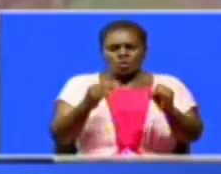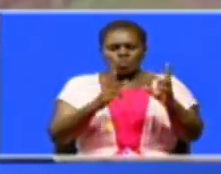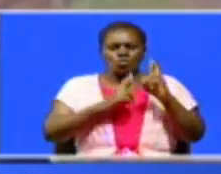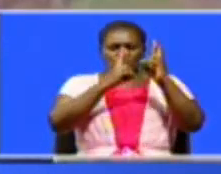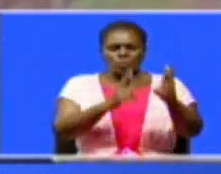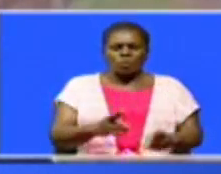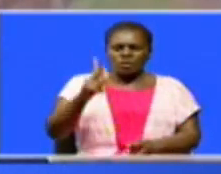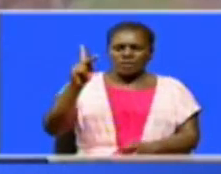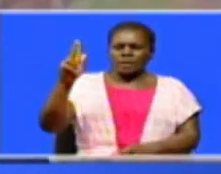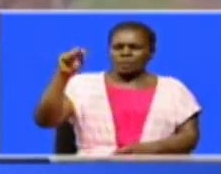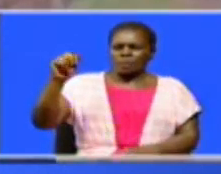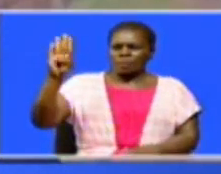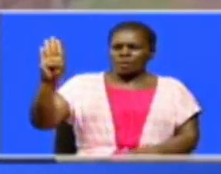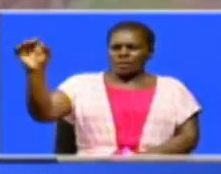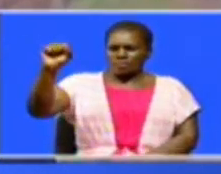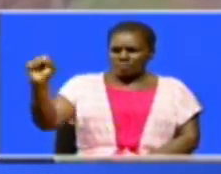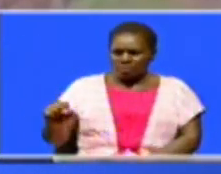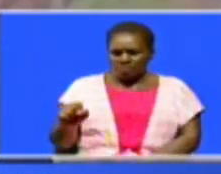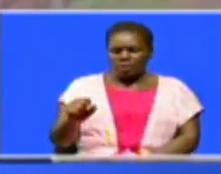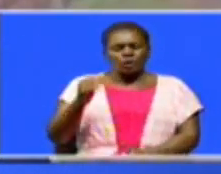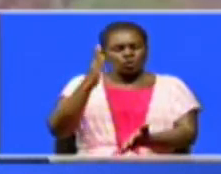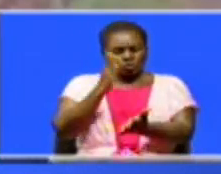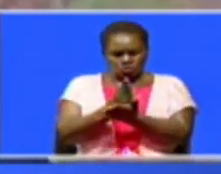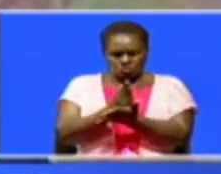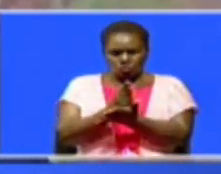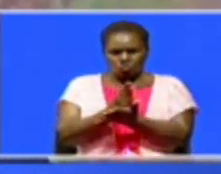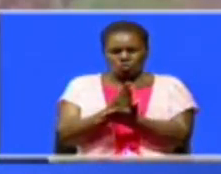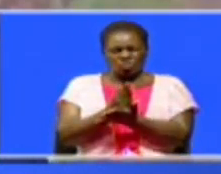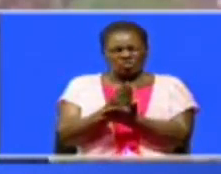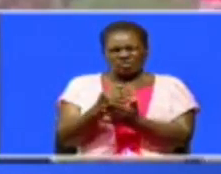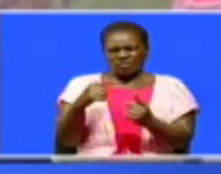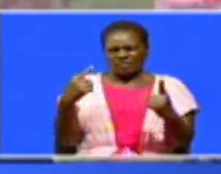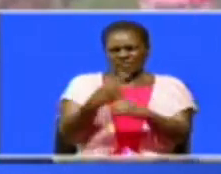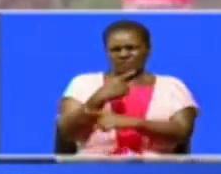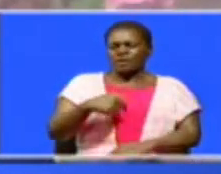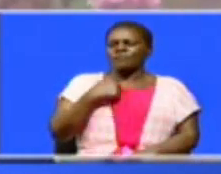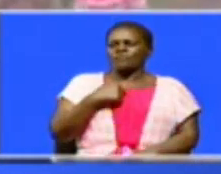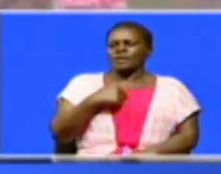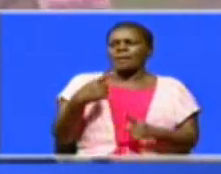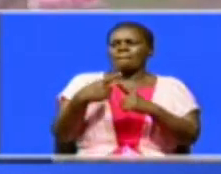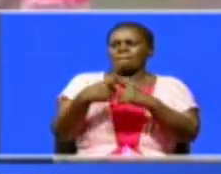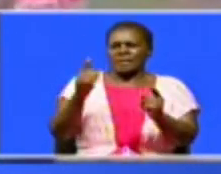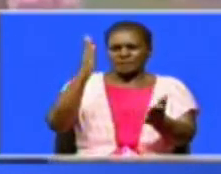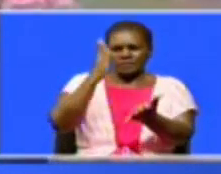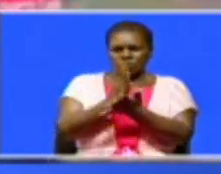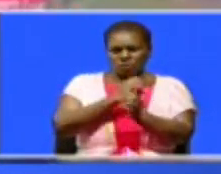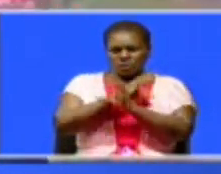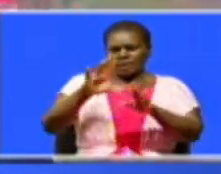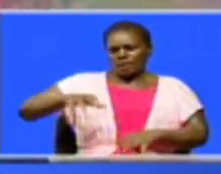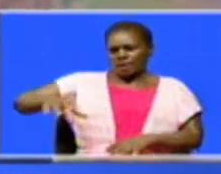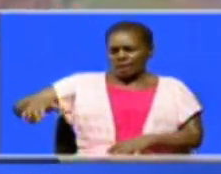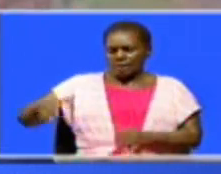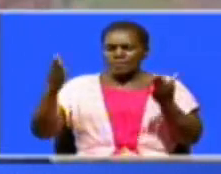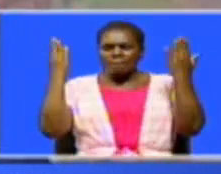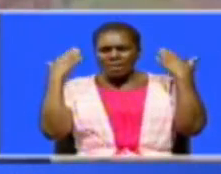the Kenya National Bureau of Statistics have without doubt been received with mixed reactions. But what is certain is that counties,